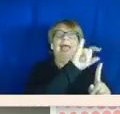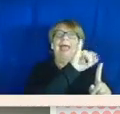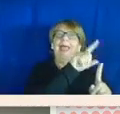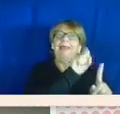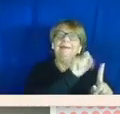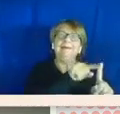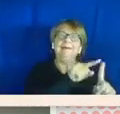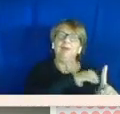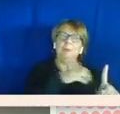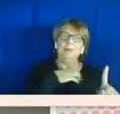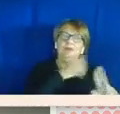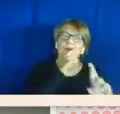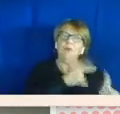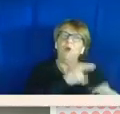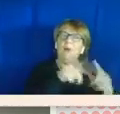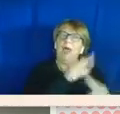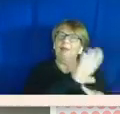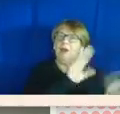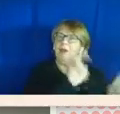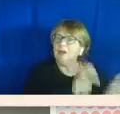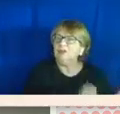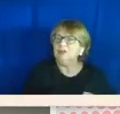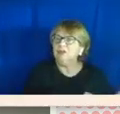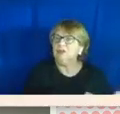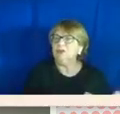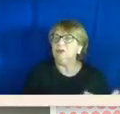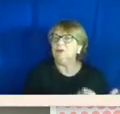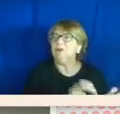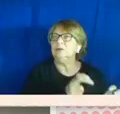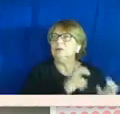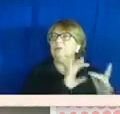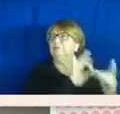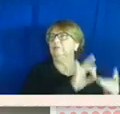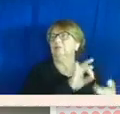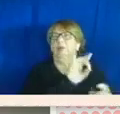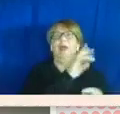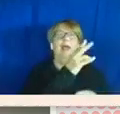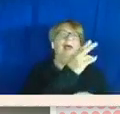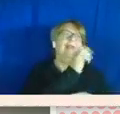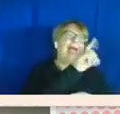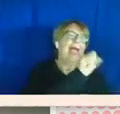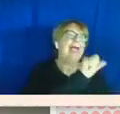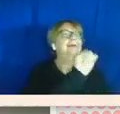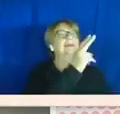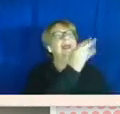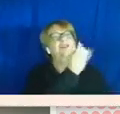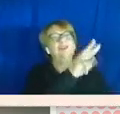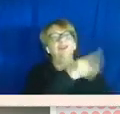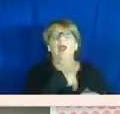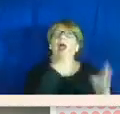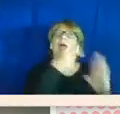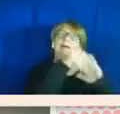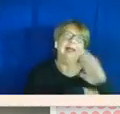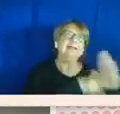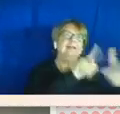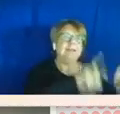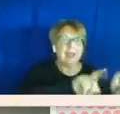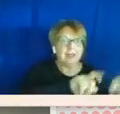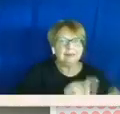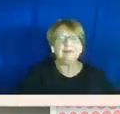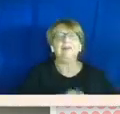the perspective of those with AIDS and HIV. We had extensive testimony. Next slide.